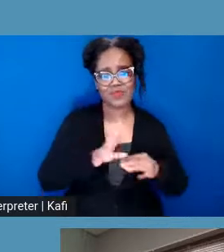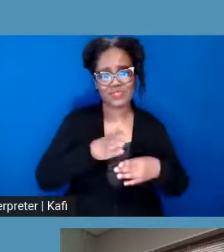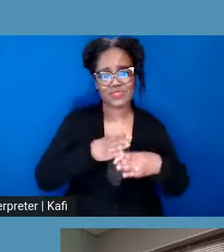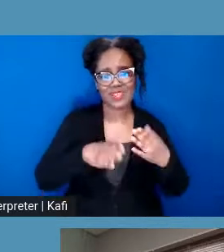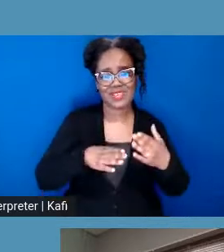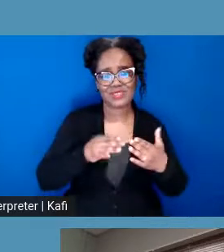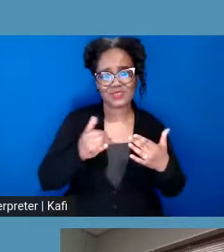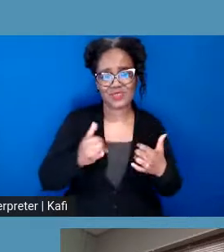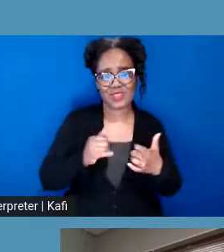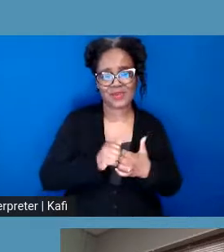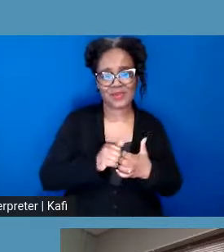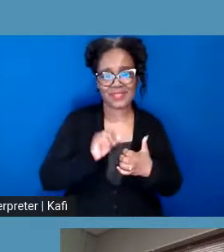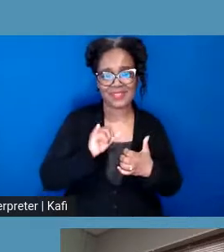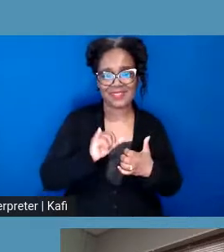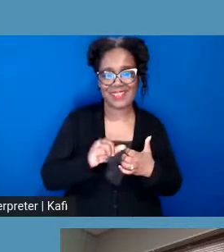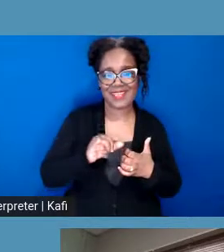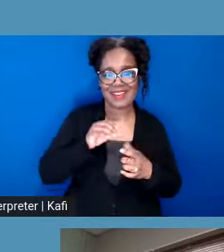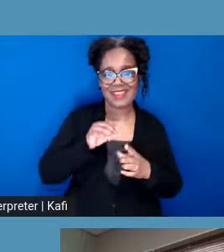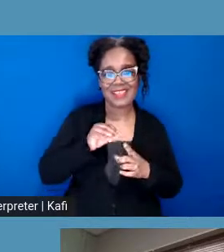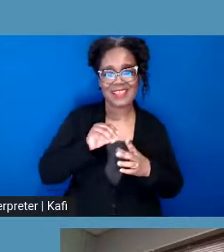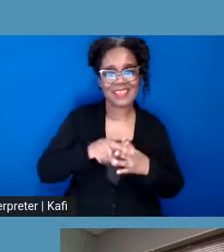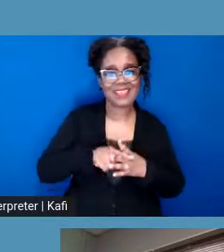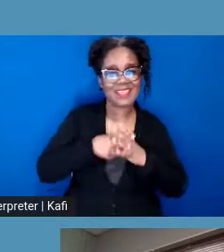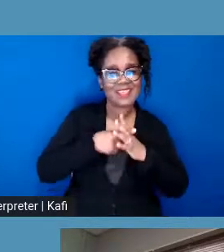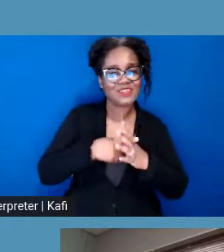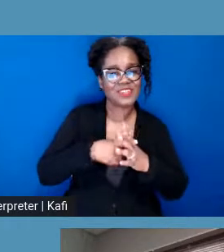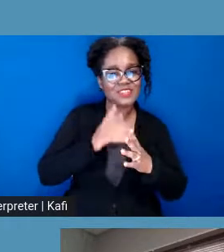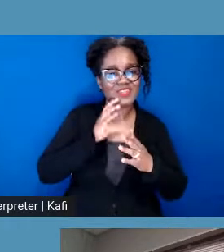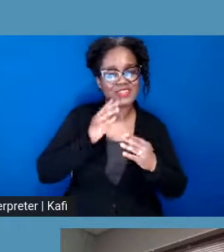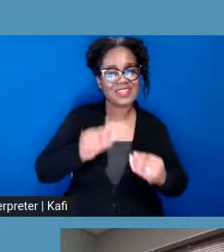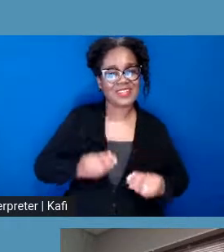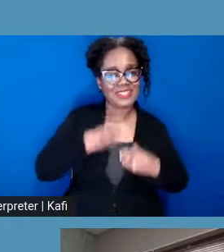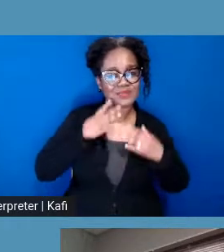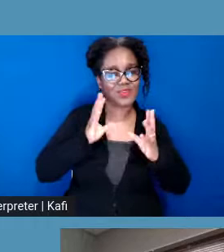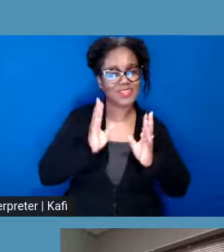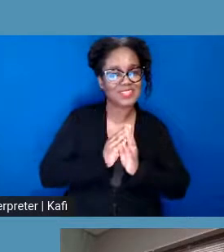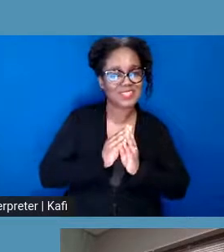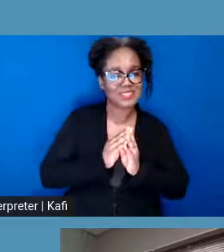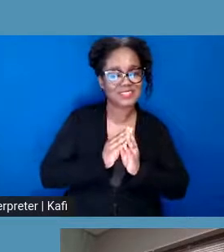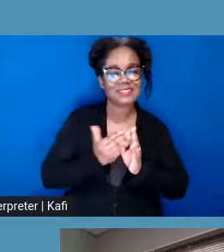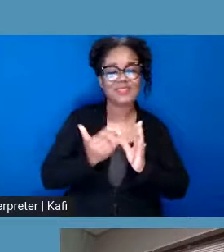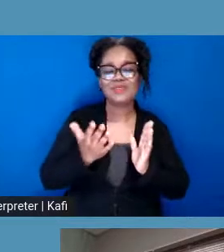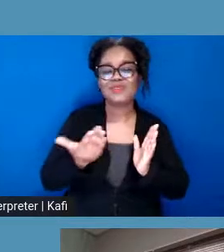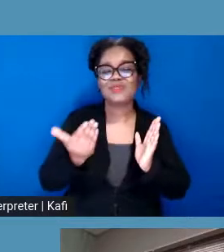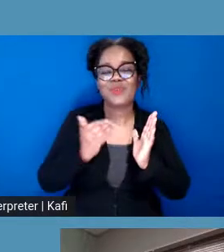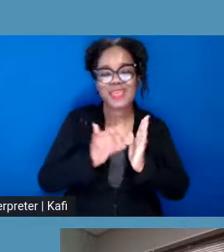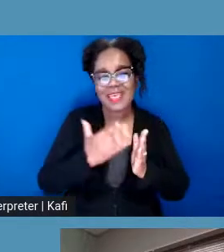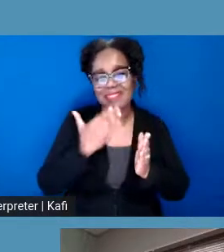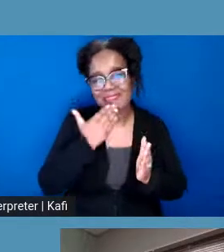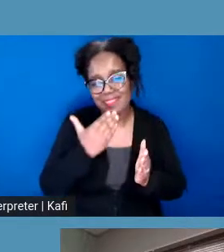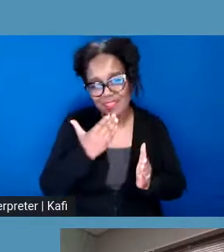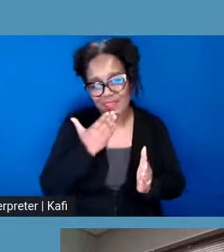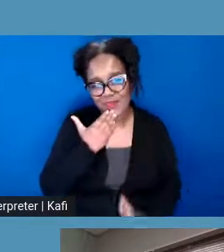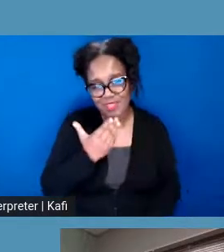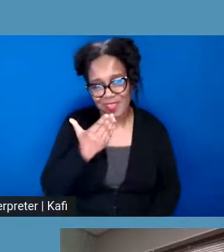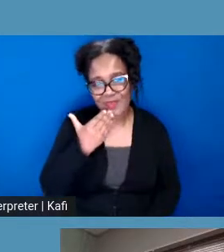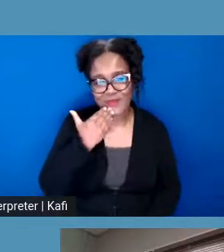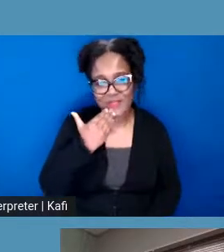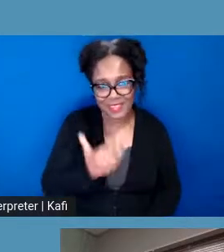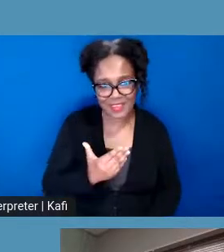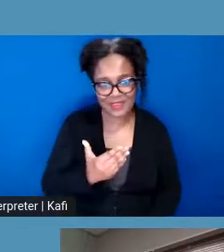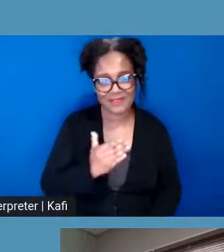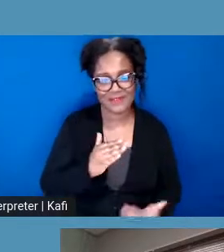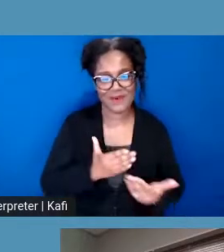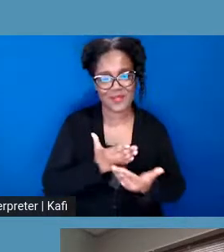our introductory and inspiration session. So once again, thank you to all of you for your time and your efforts, and